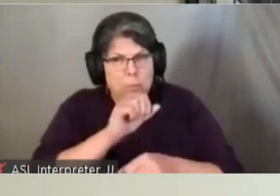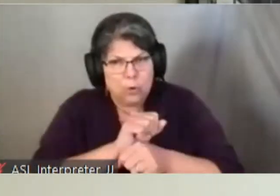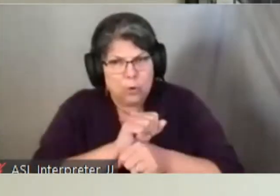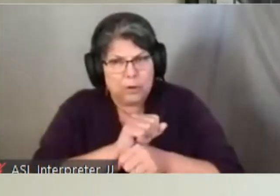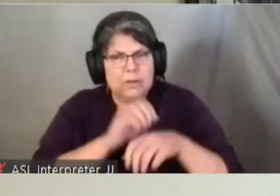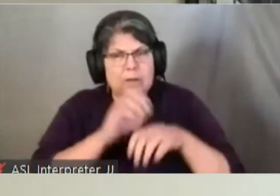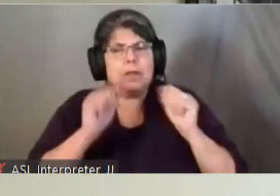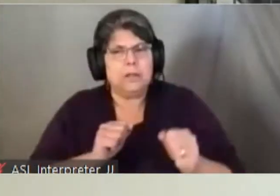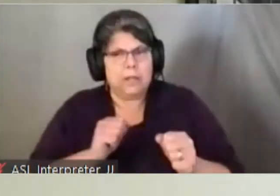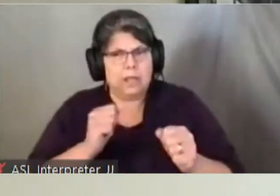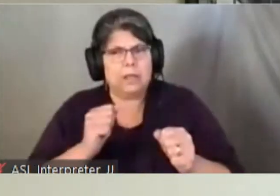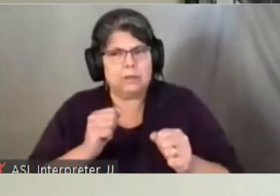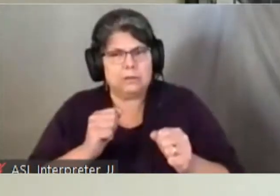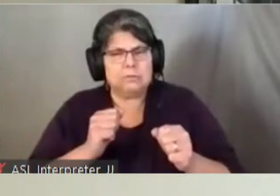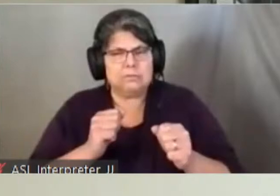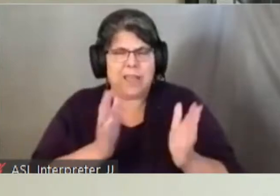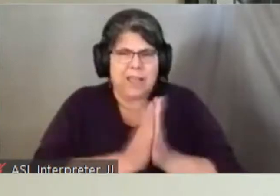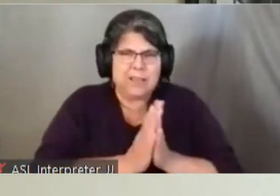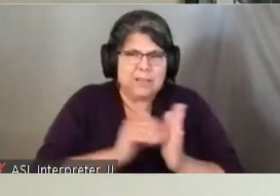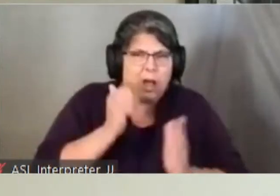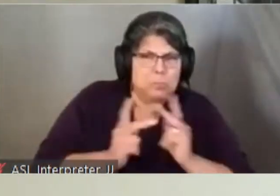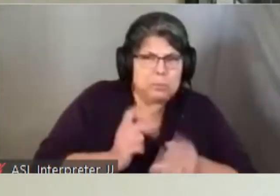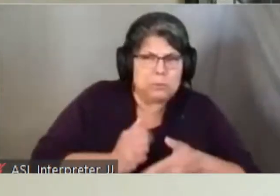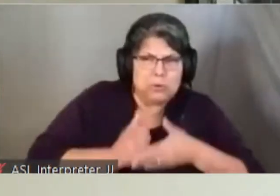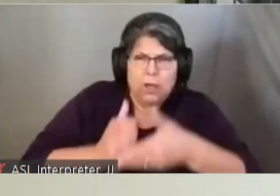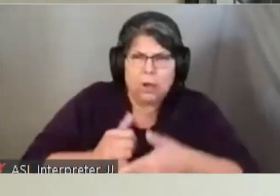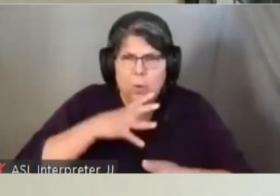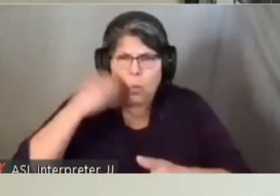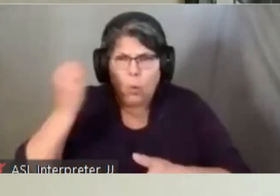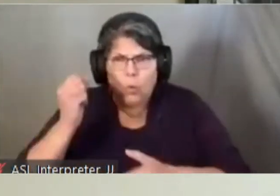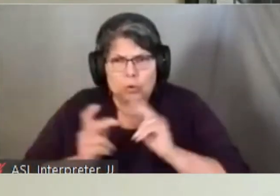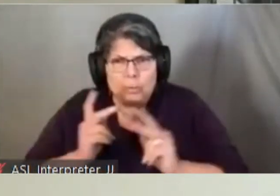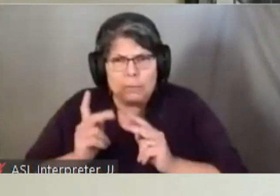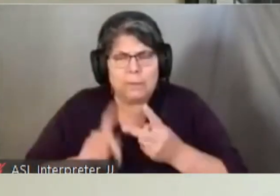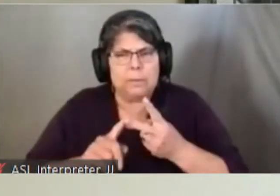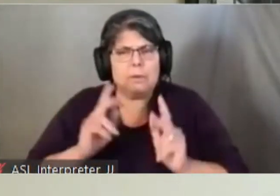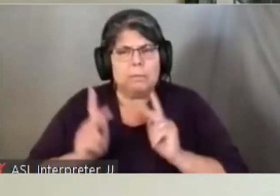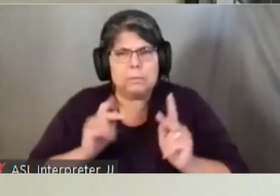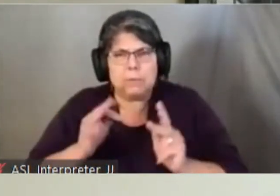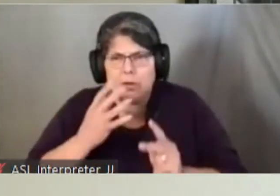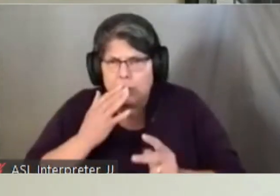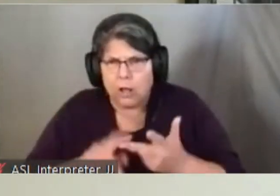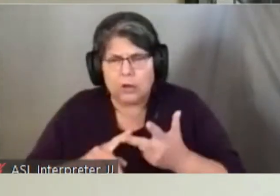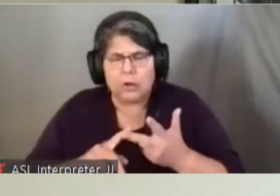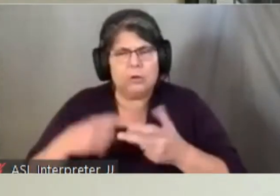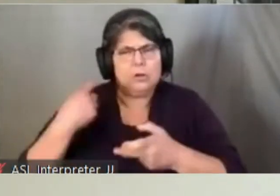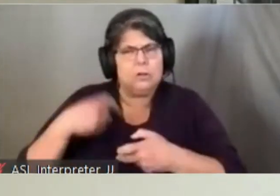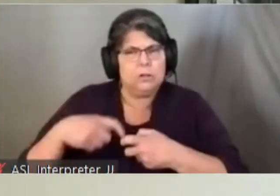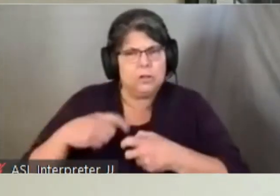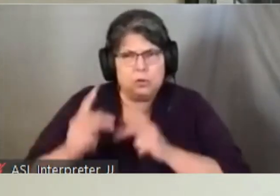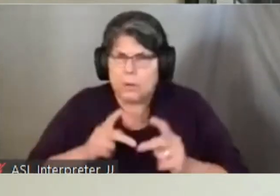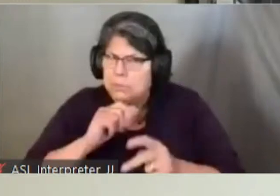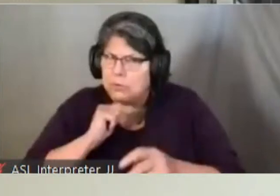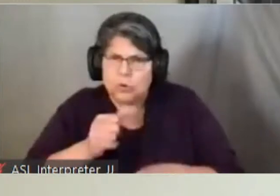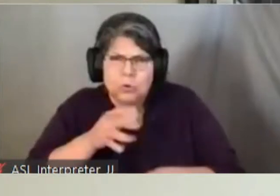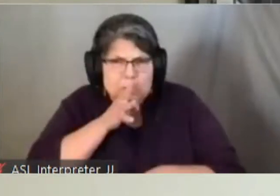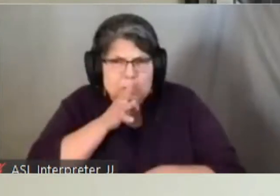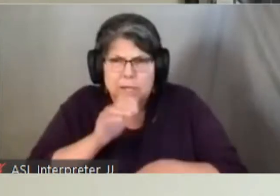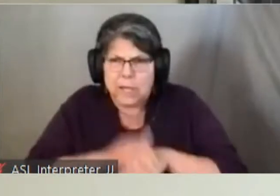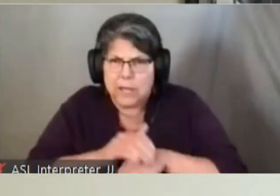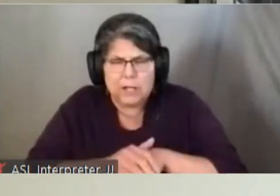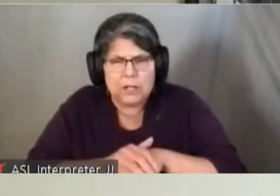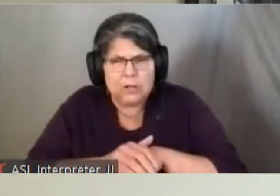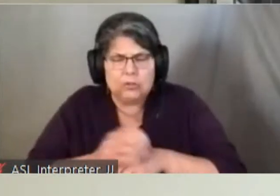involve people to help, for sure, elderly people, people of color, people in the Latin community who don't speak English, to make